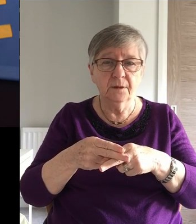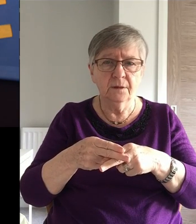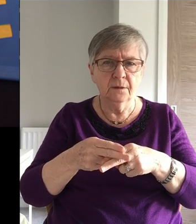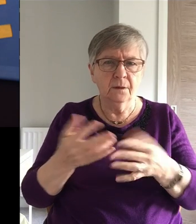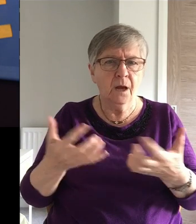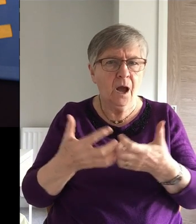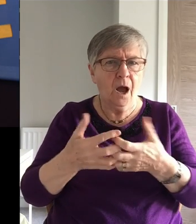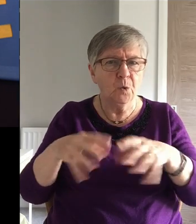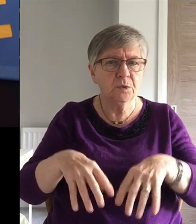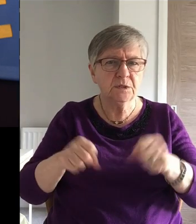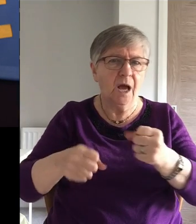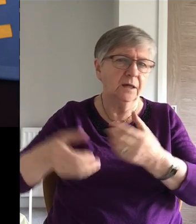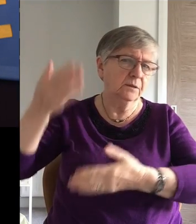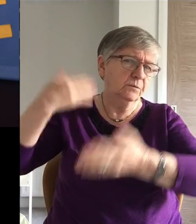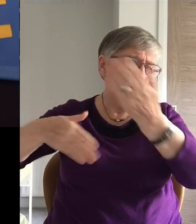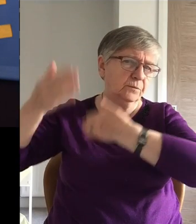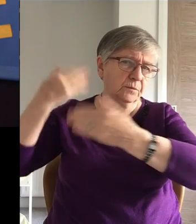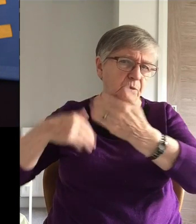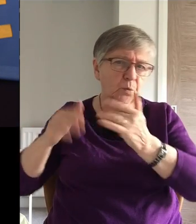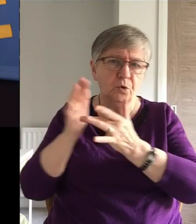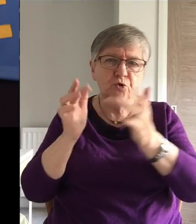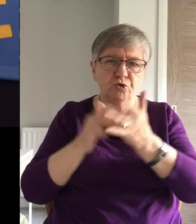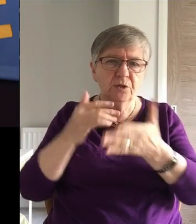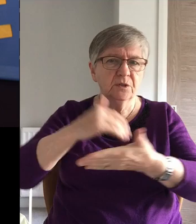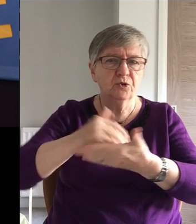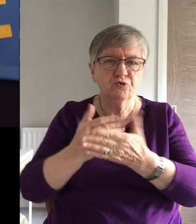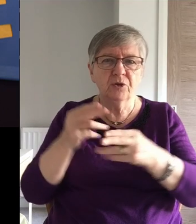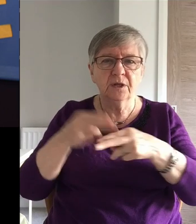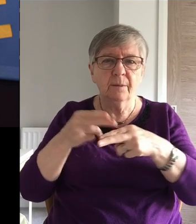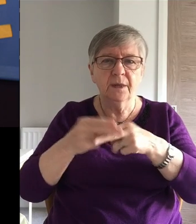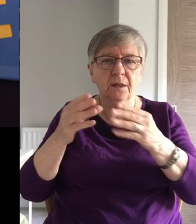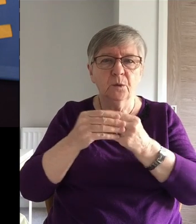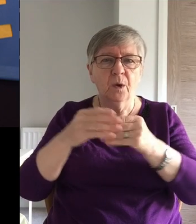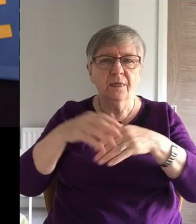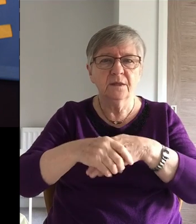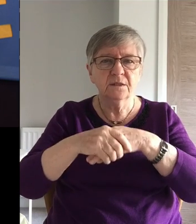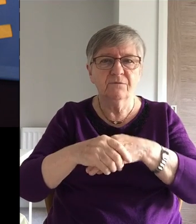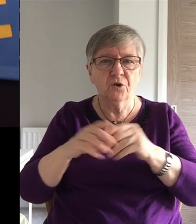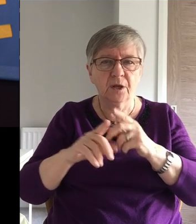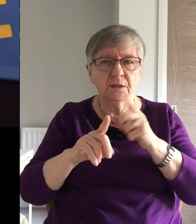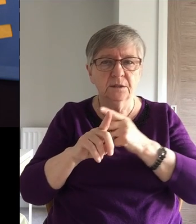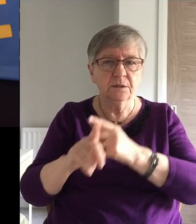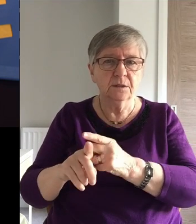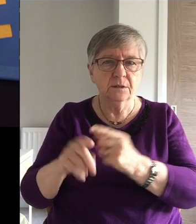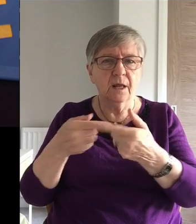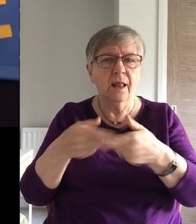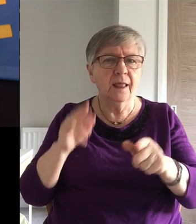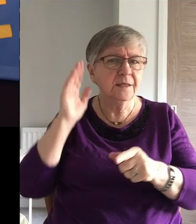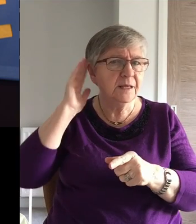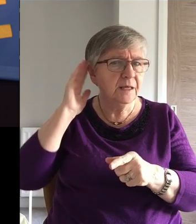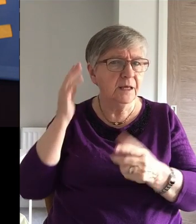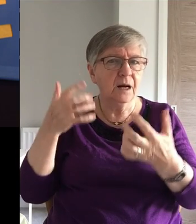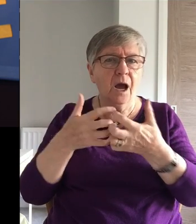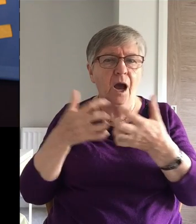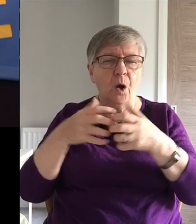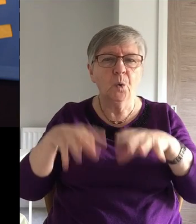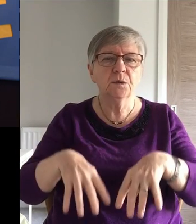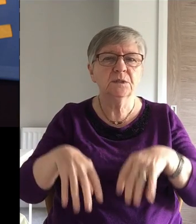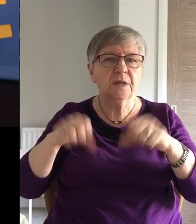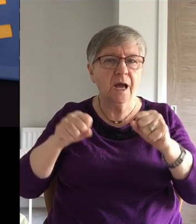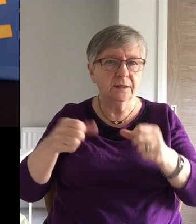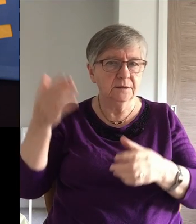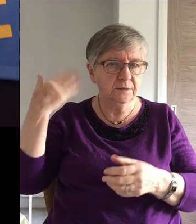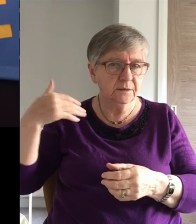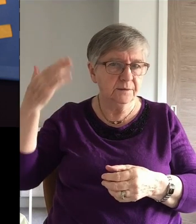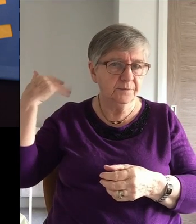back in the meal that Jesus shared with His disciples. Let us hear how the tradition of